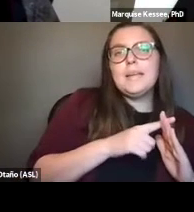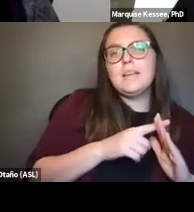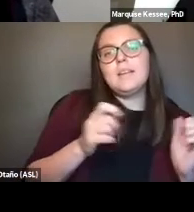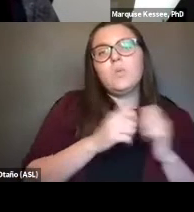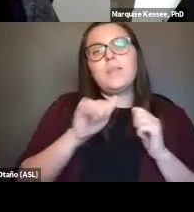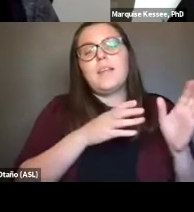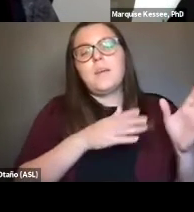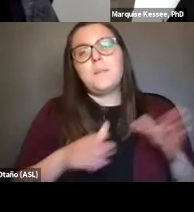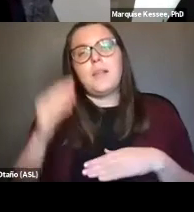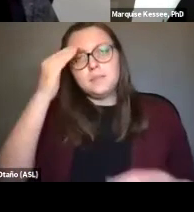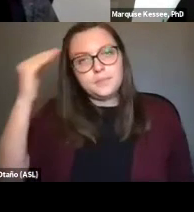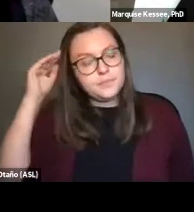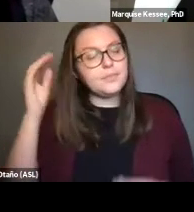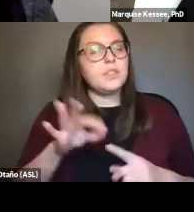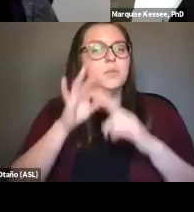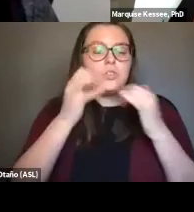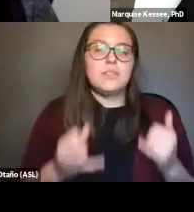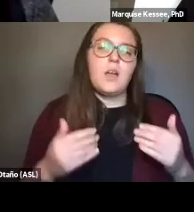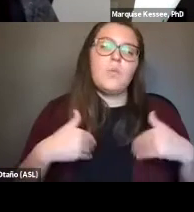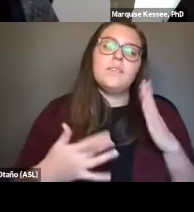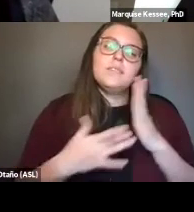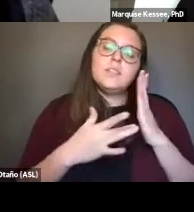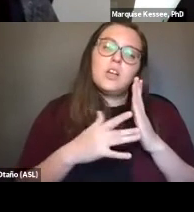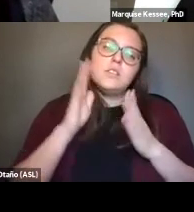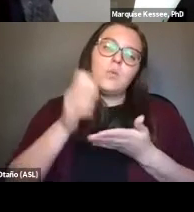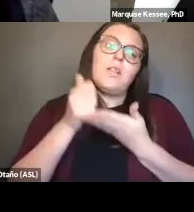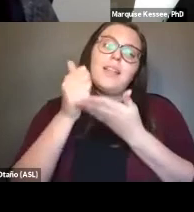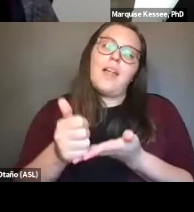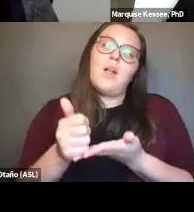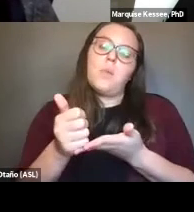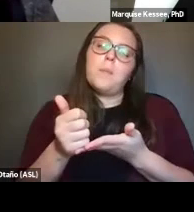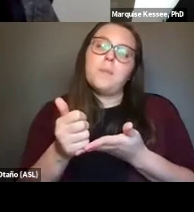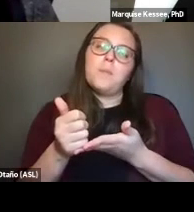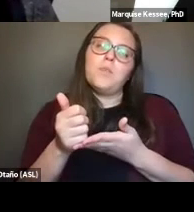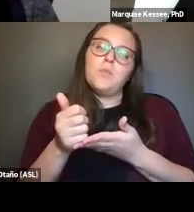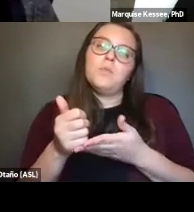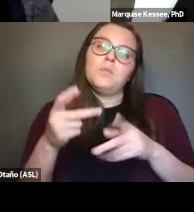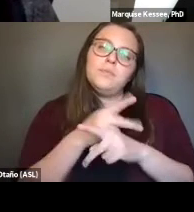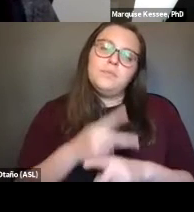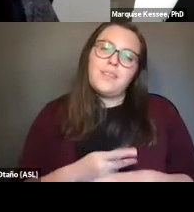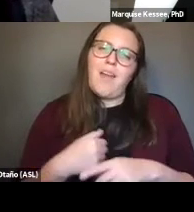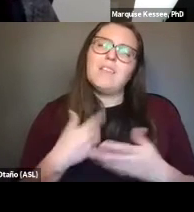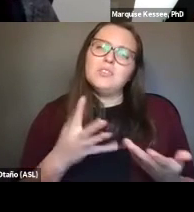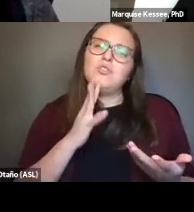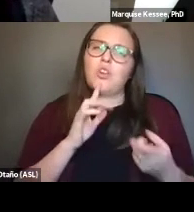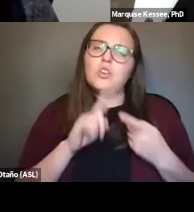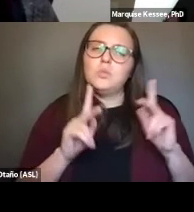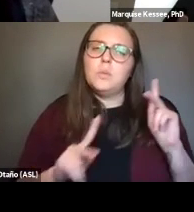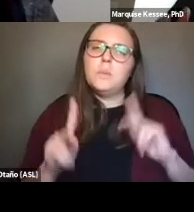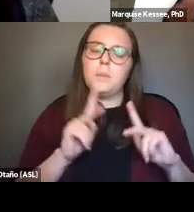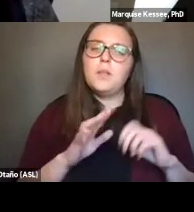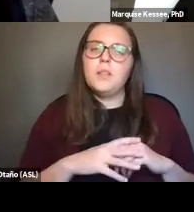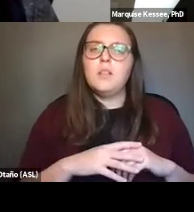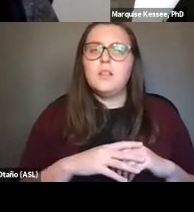especially now. We have technology that will help us over the hurdle and talk to people. And I believe if